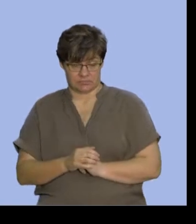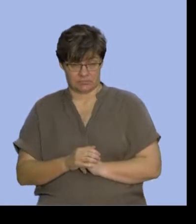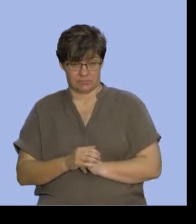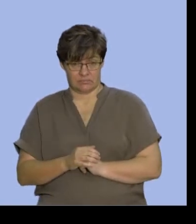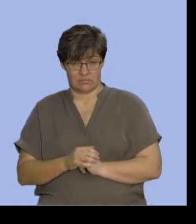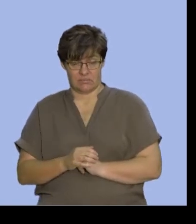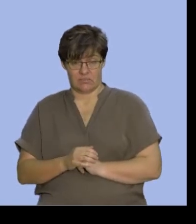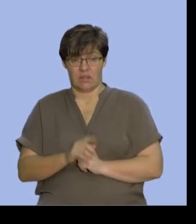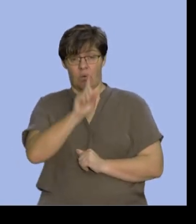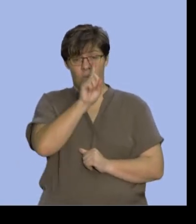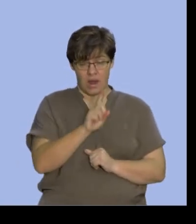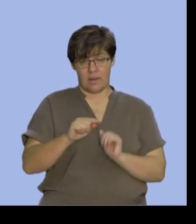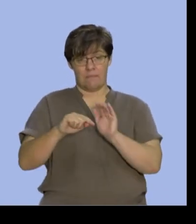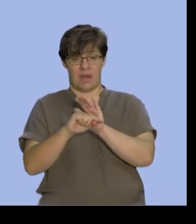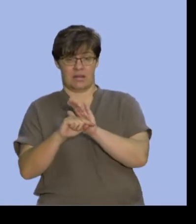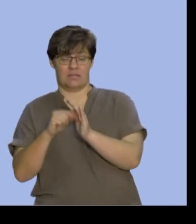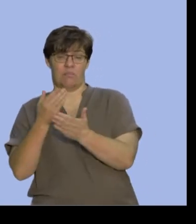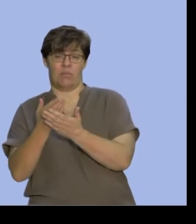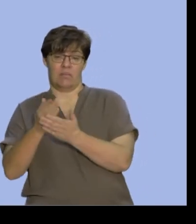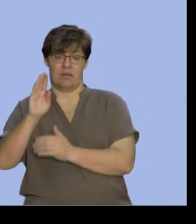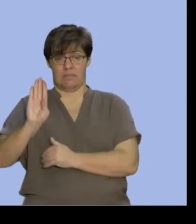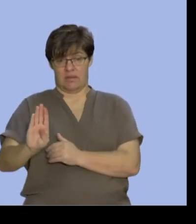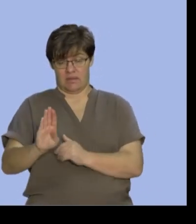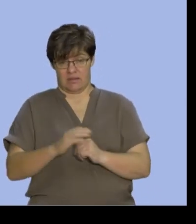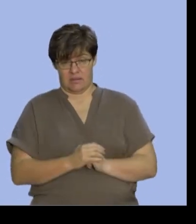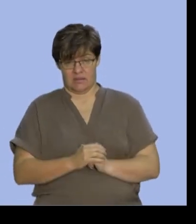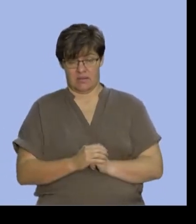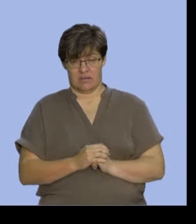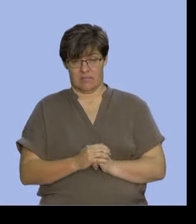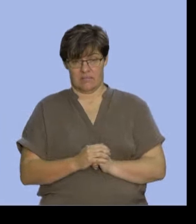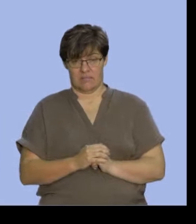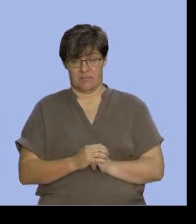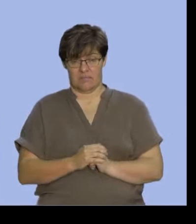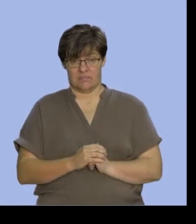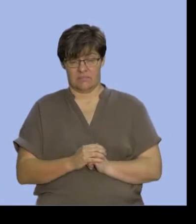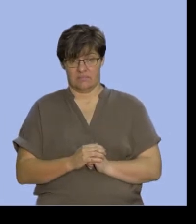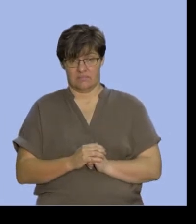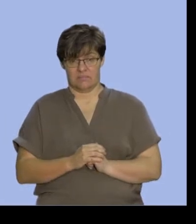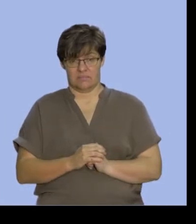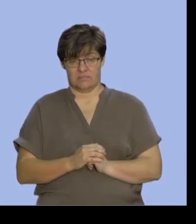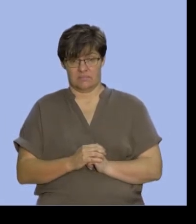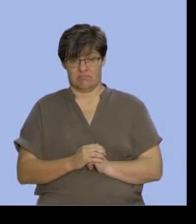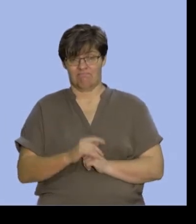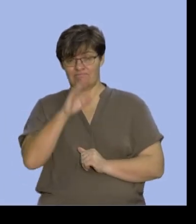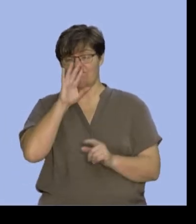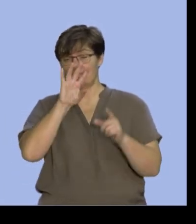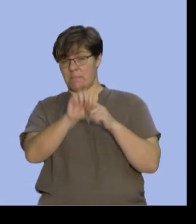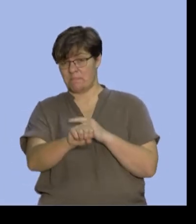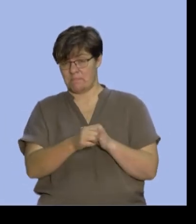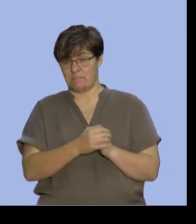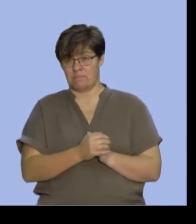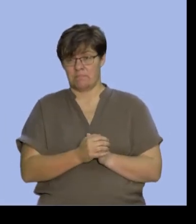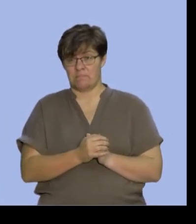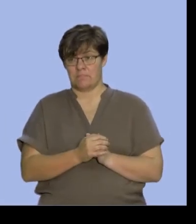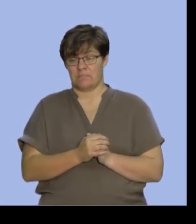minus the probability of B. And if we do it, we recognize that that is going to be